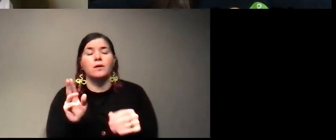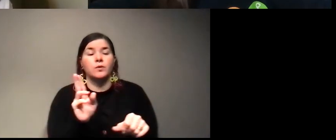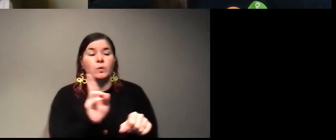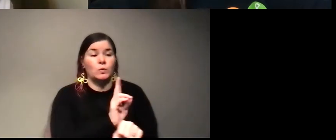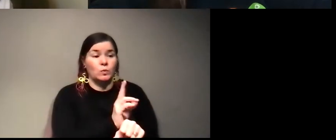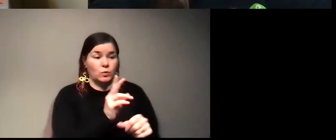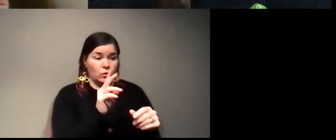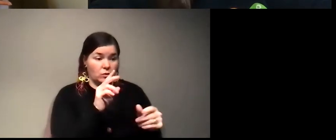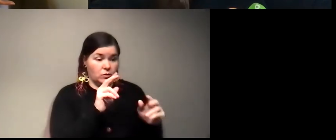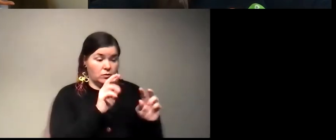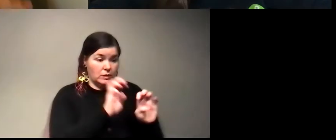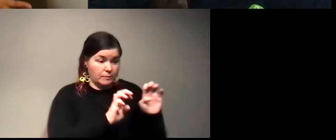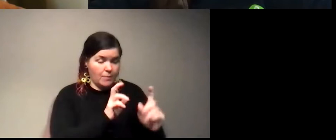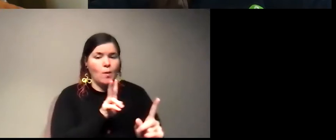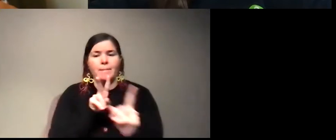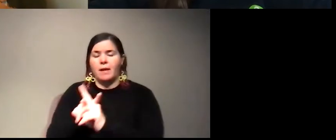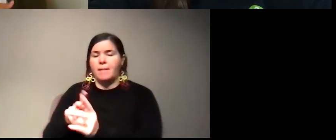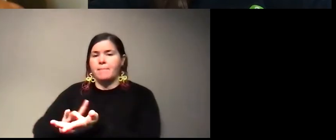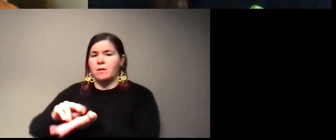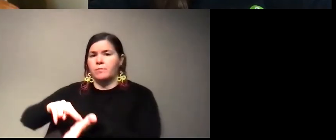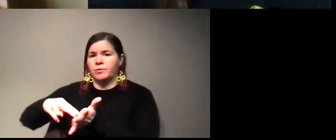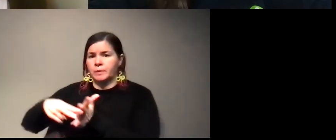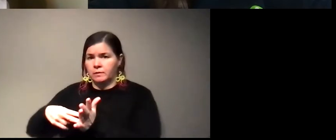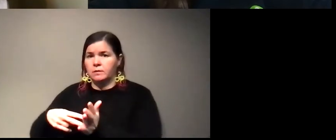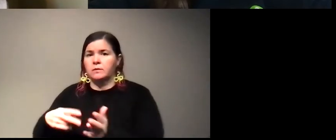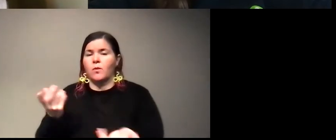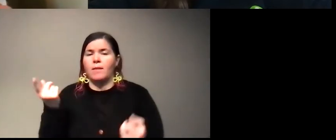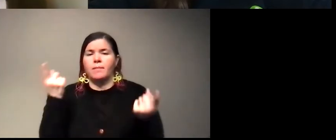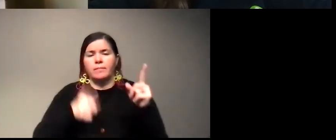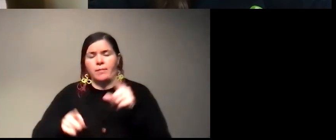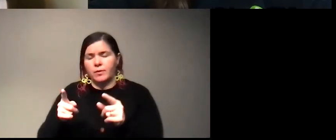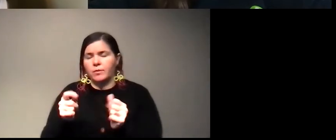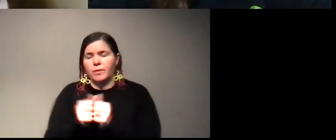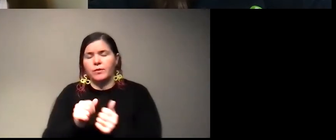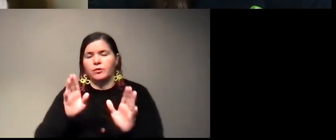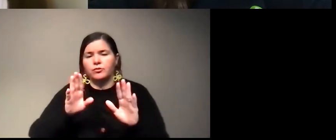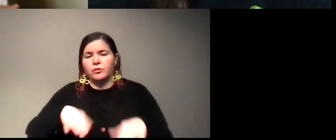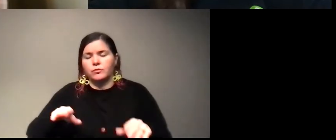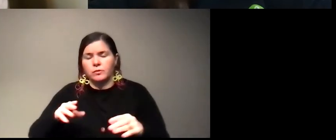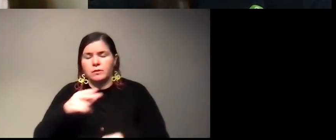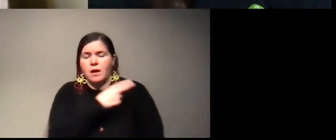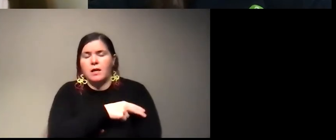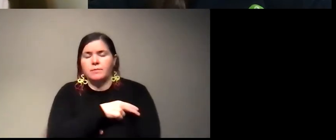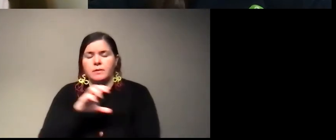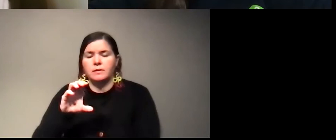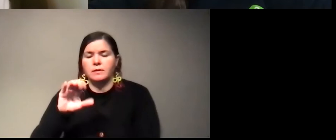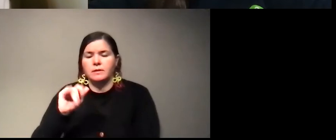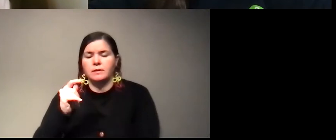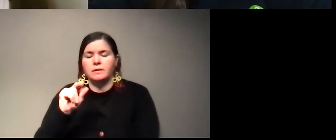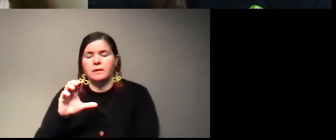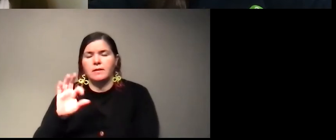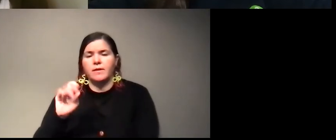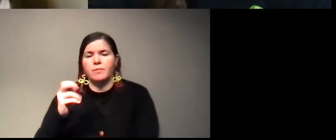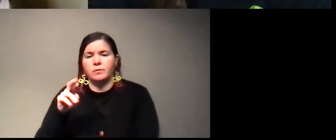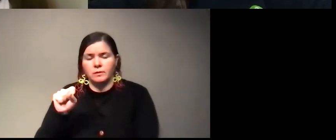use. So like I mentioned earlier, I'm on a collaboration right now with Children's Hospital to look at cystic fibrosis. We also are trying to extend one of